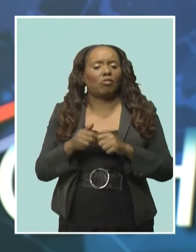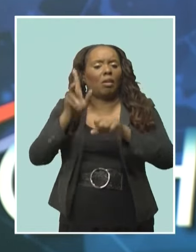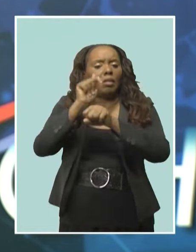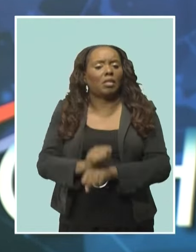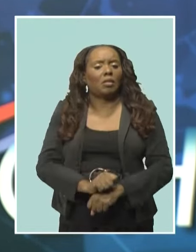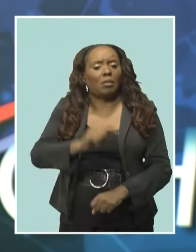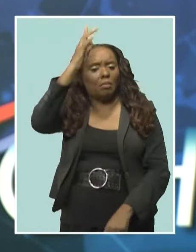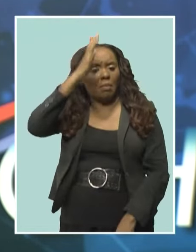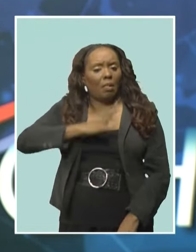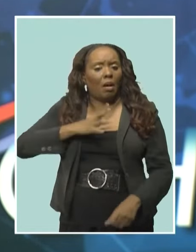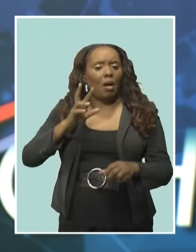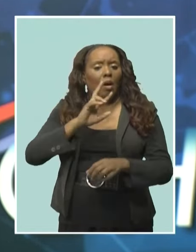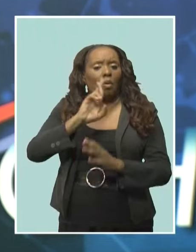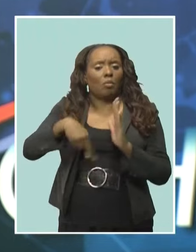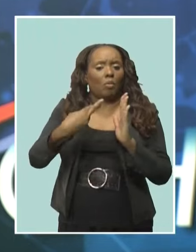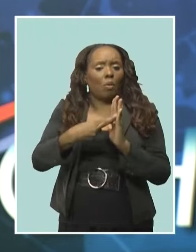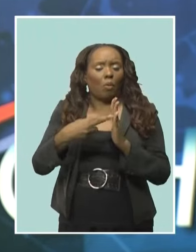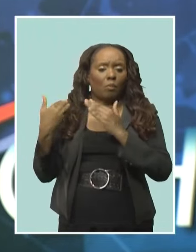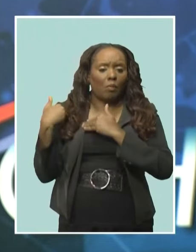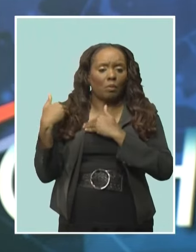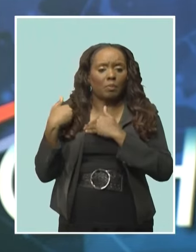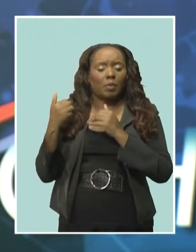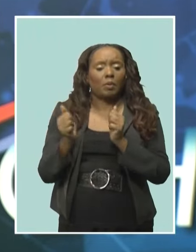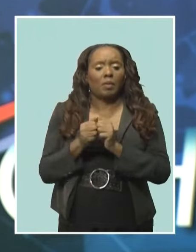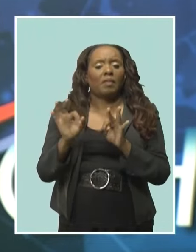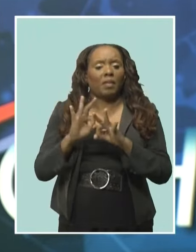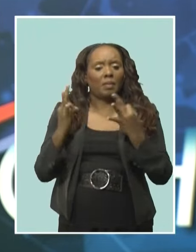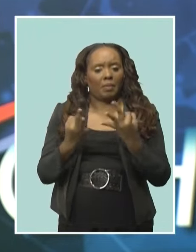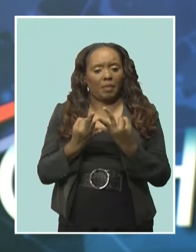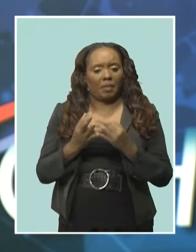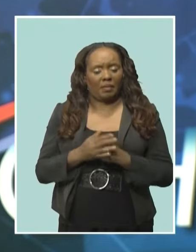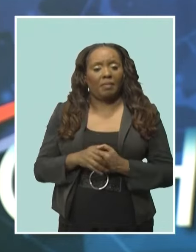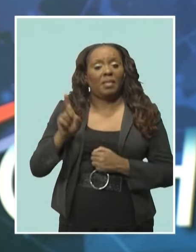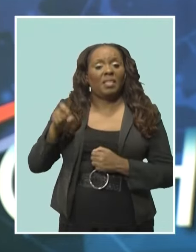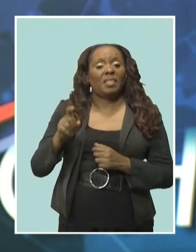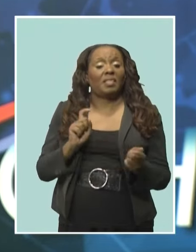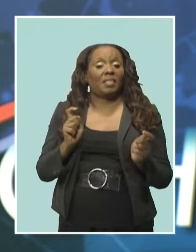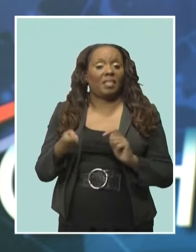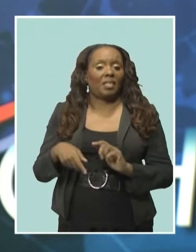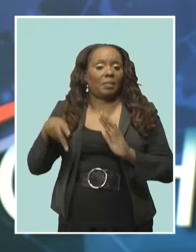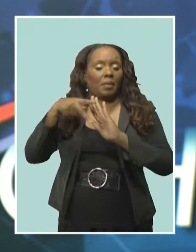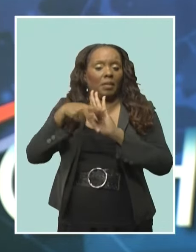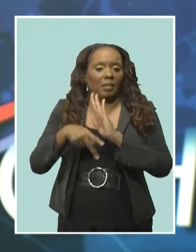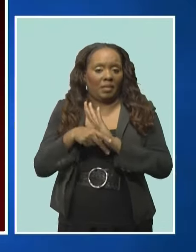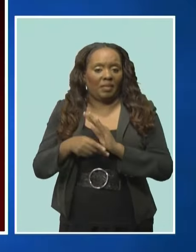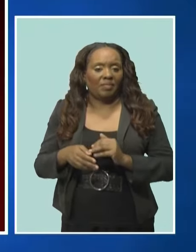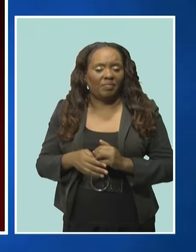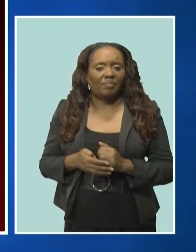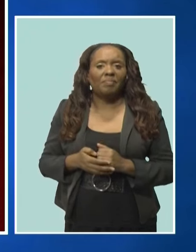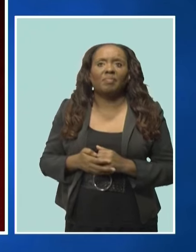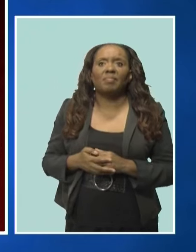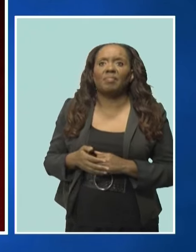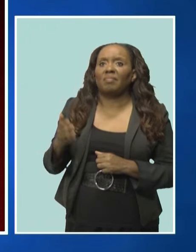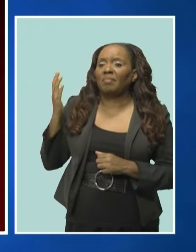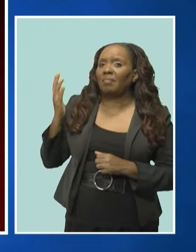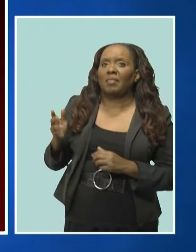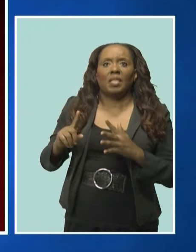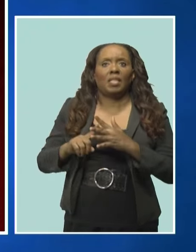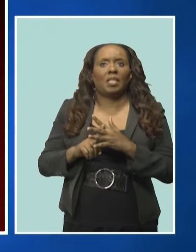in the family. He believes policy changes are needed to address this. In terms of challenging that, it starts in terms